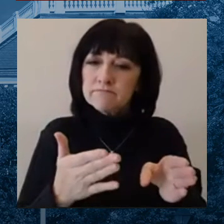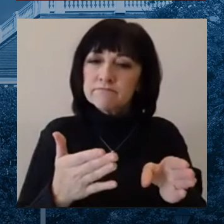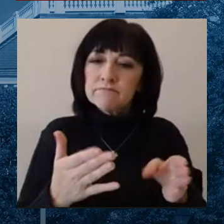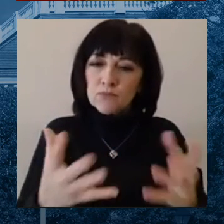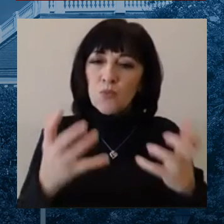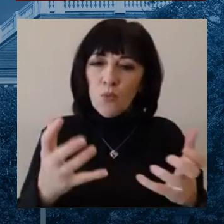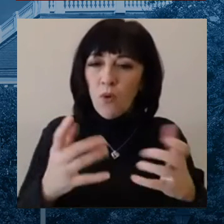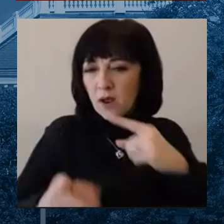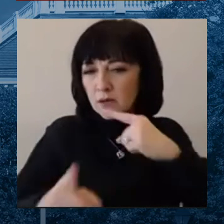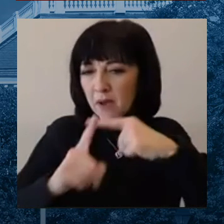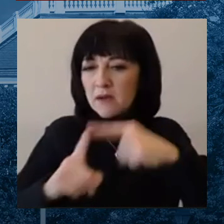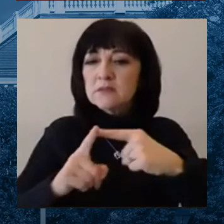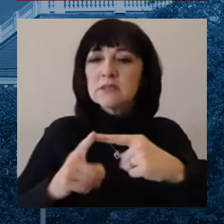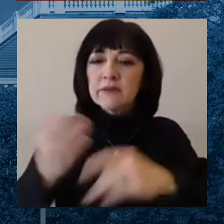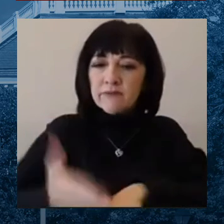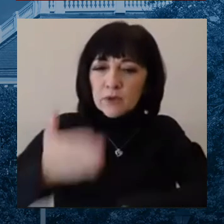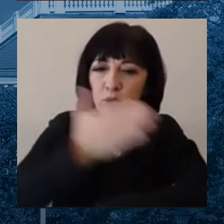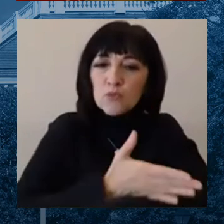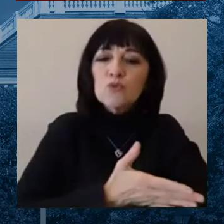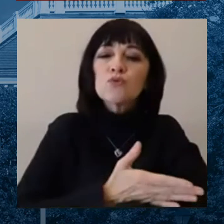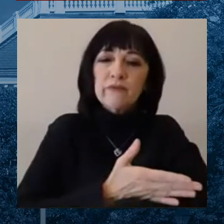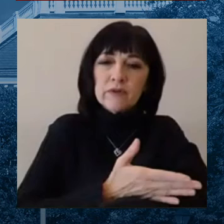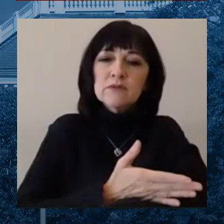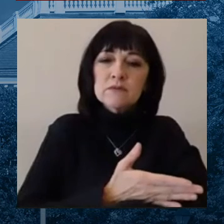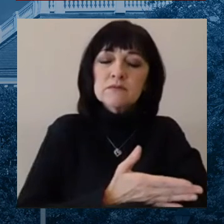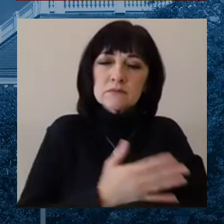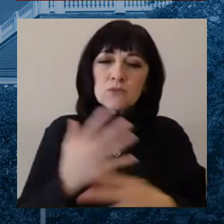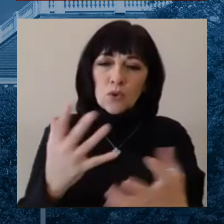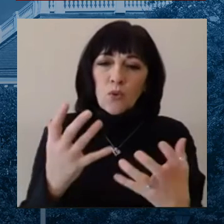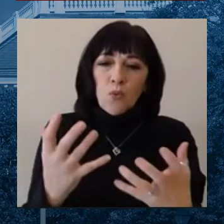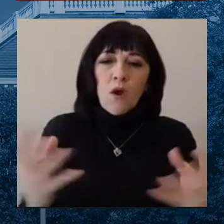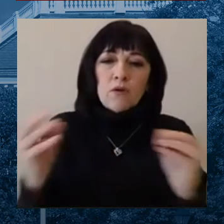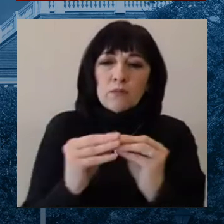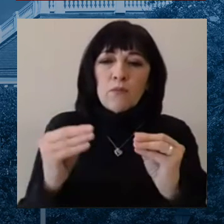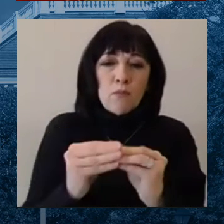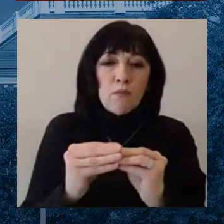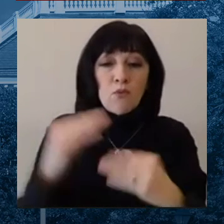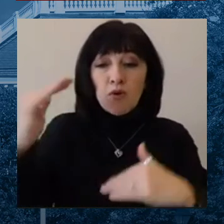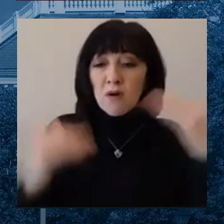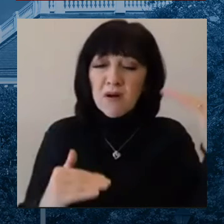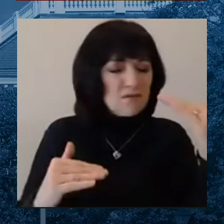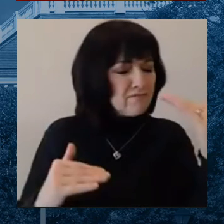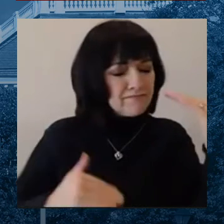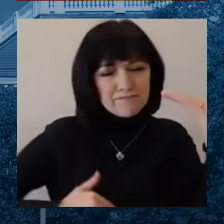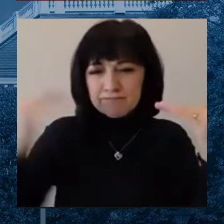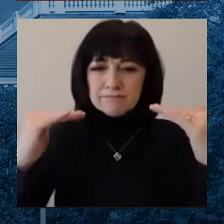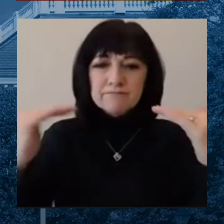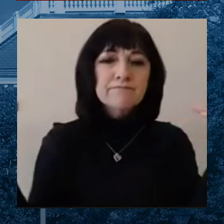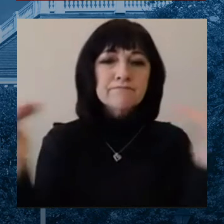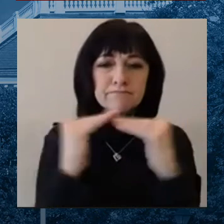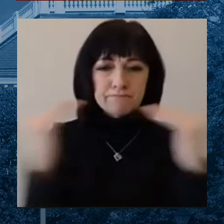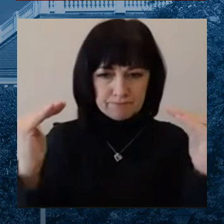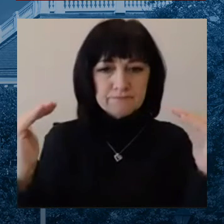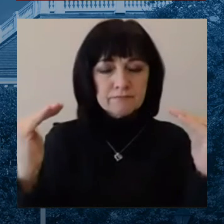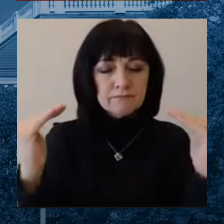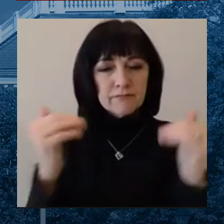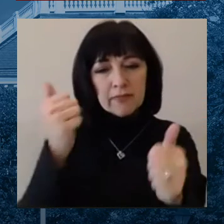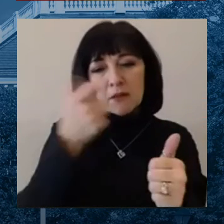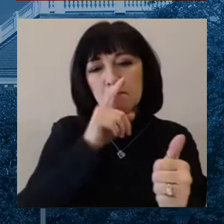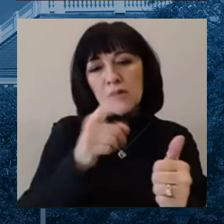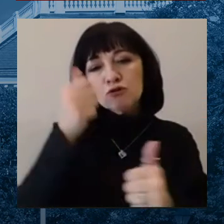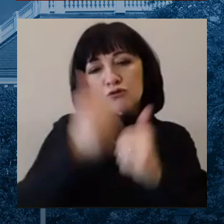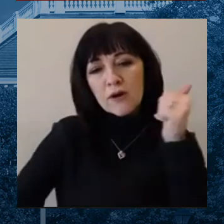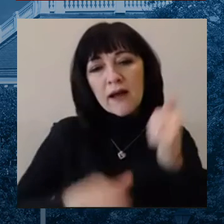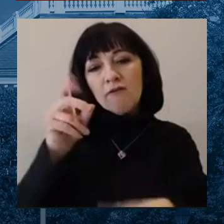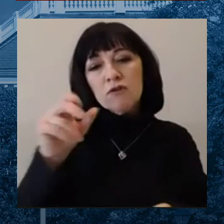across dividing lines to make progress and to make sure that every Delawarean has the rights that